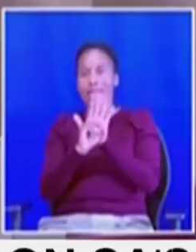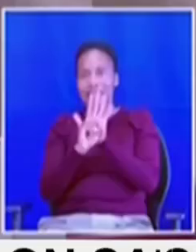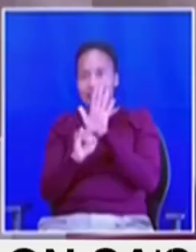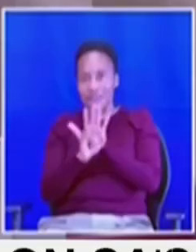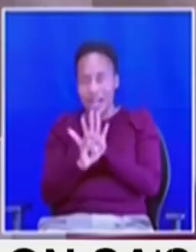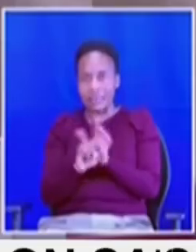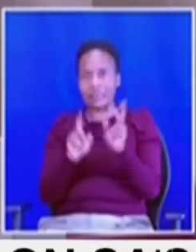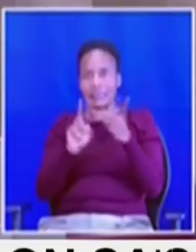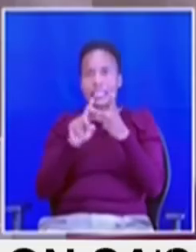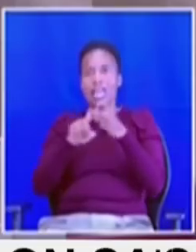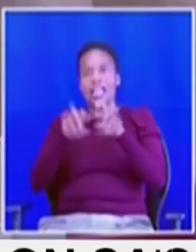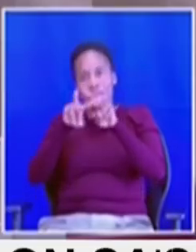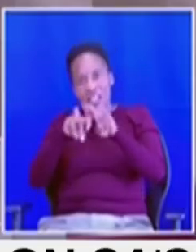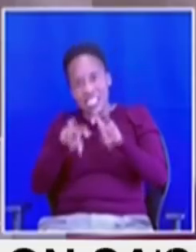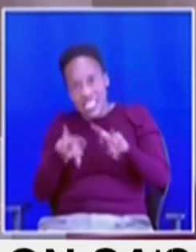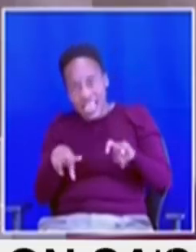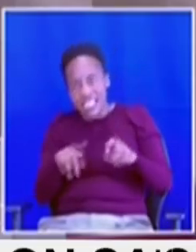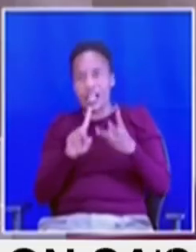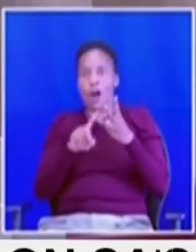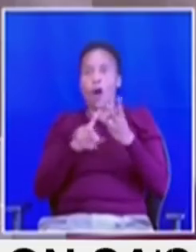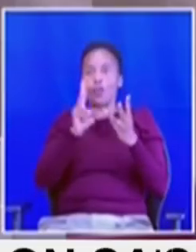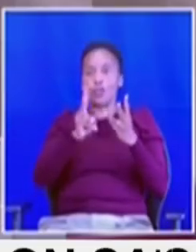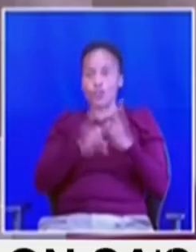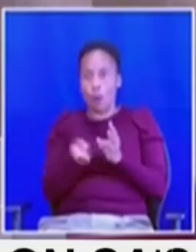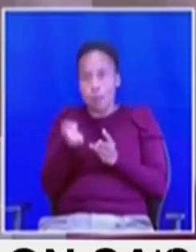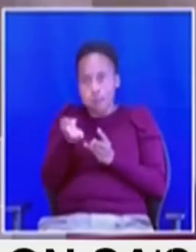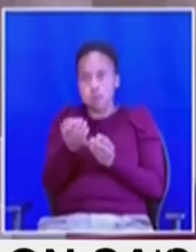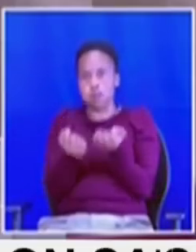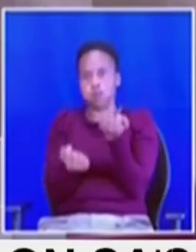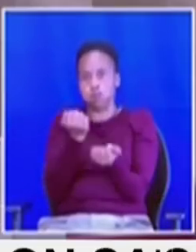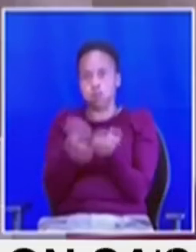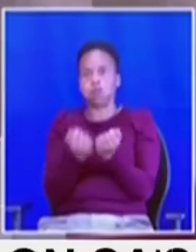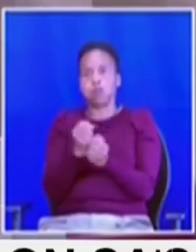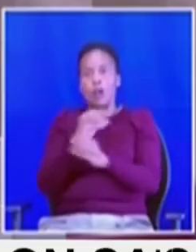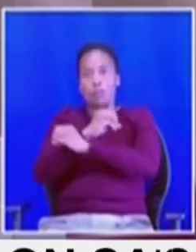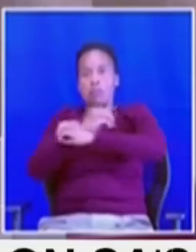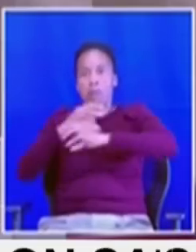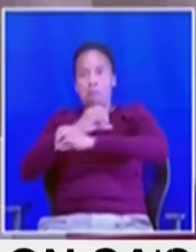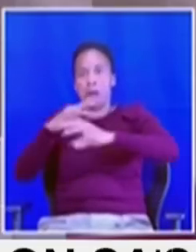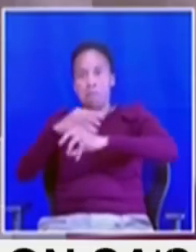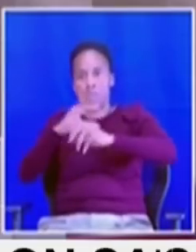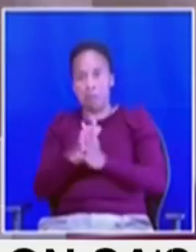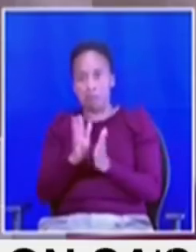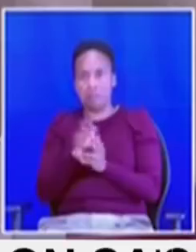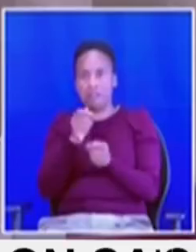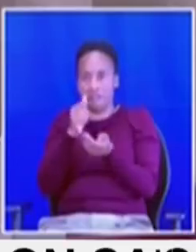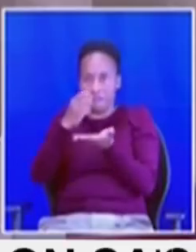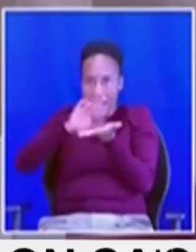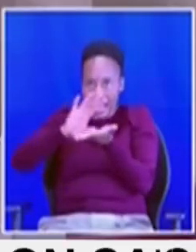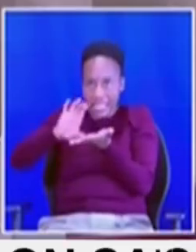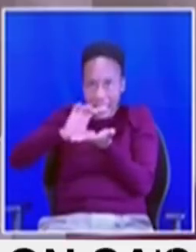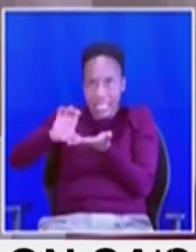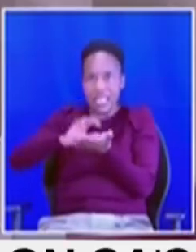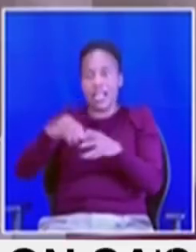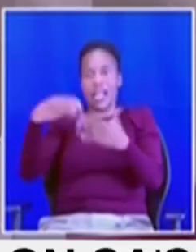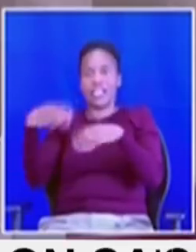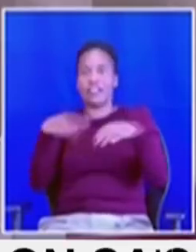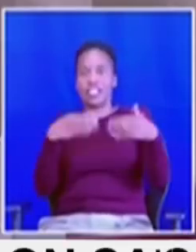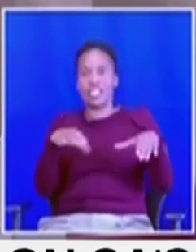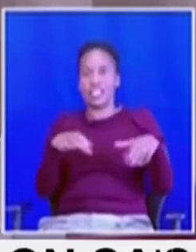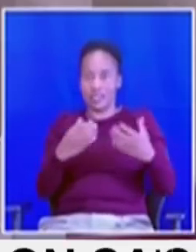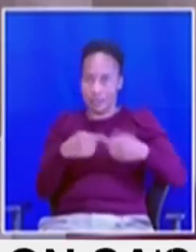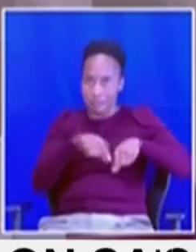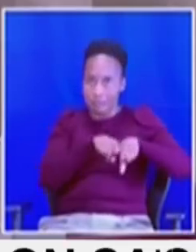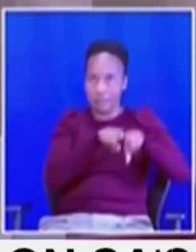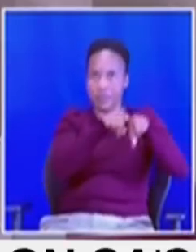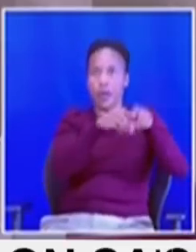investigating, and prosecuting terror financing activities in line with South Africa's